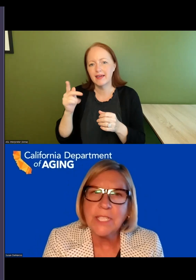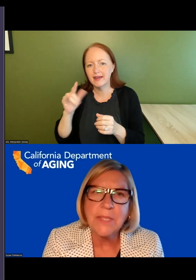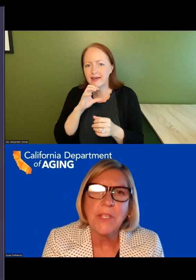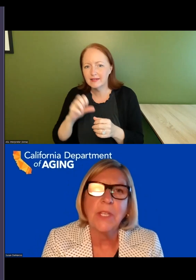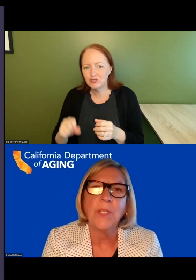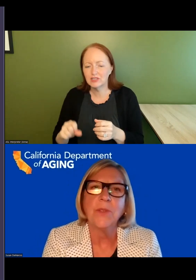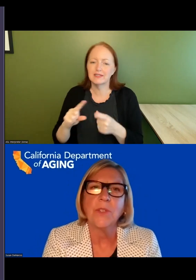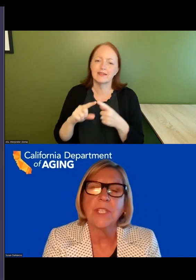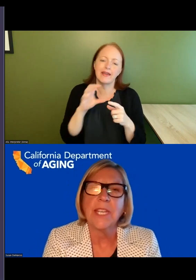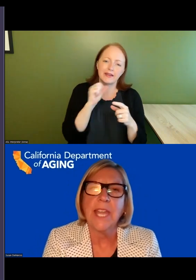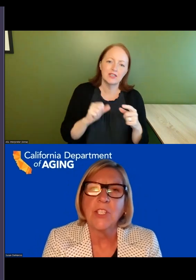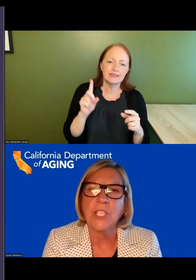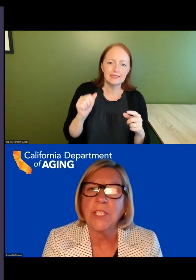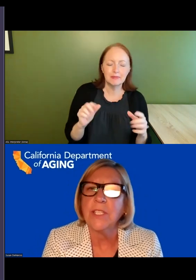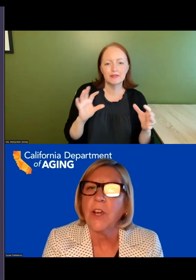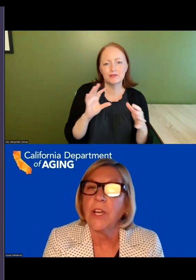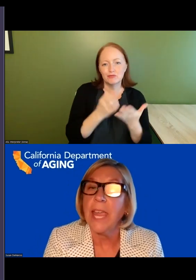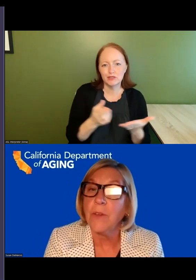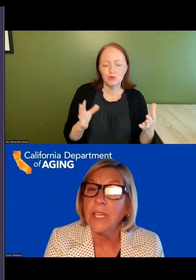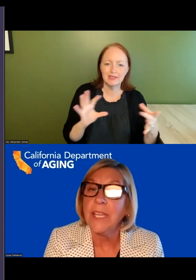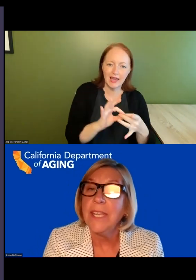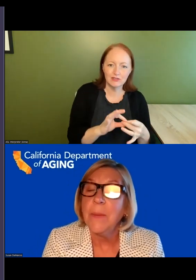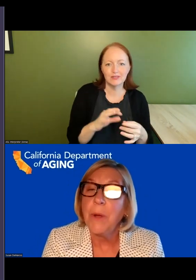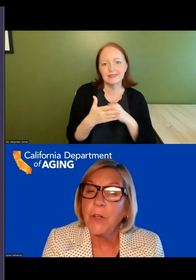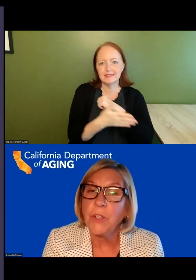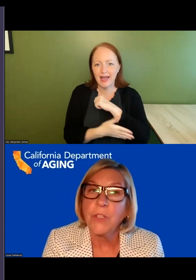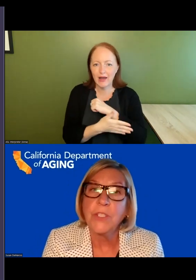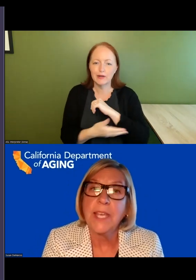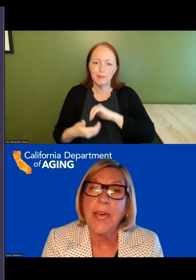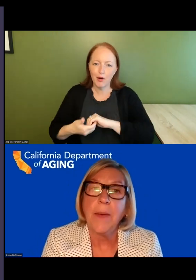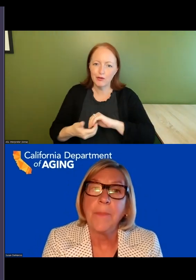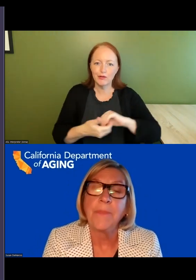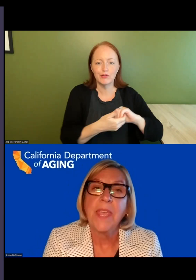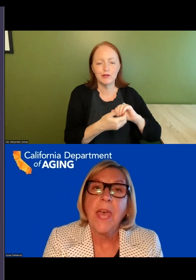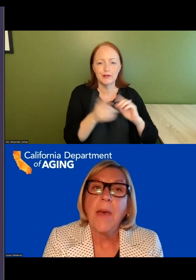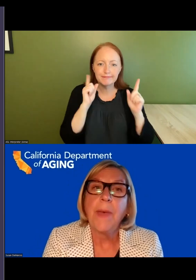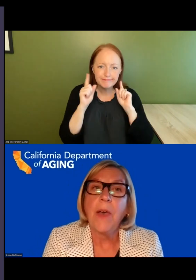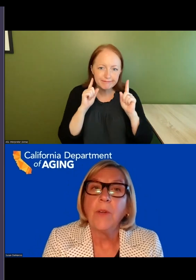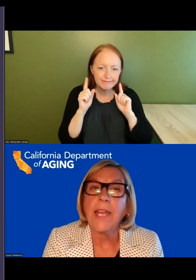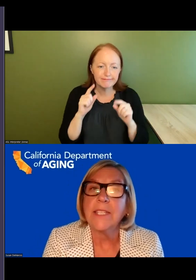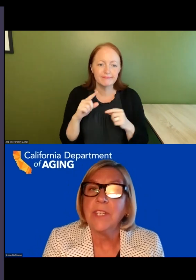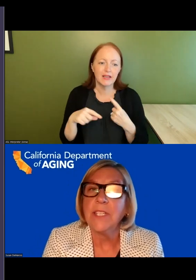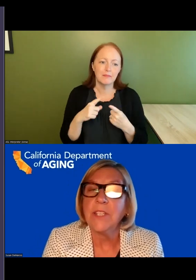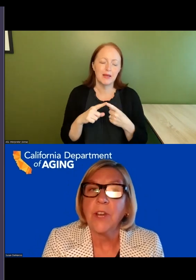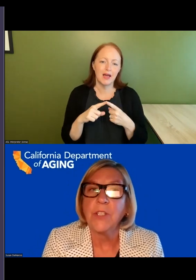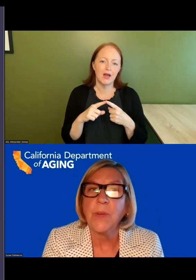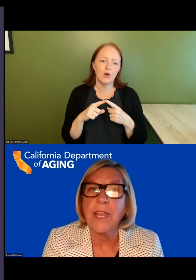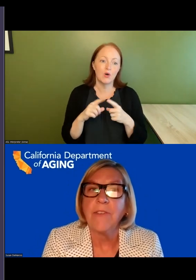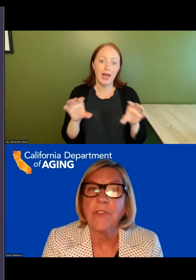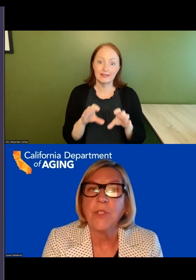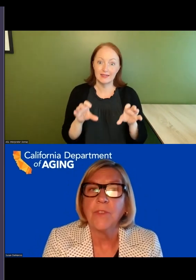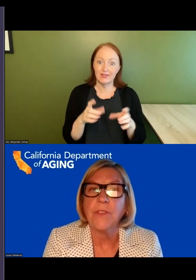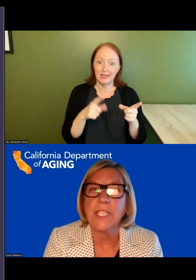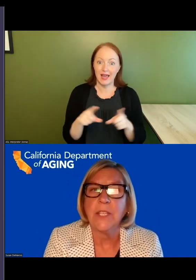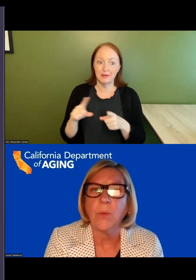aging and disability resource connections, our county partners, about activities that are underway